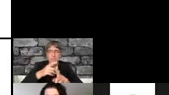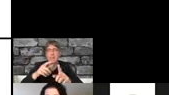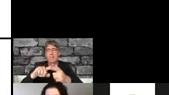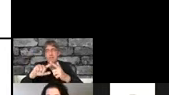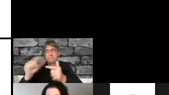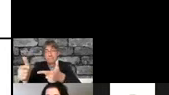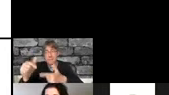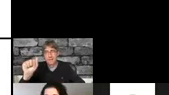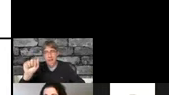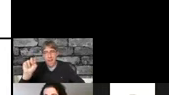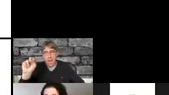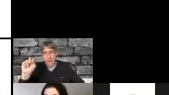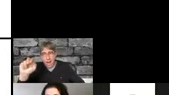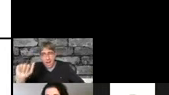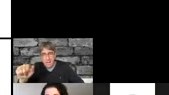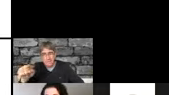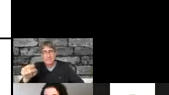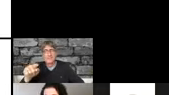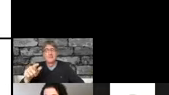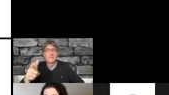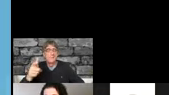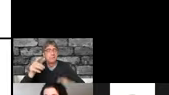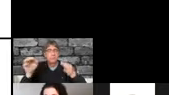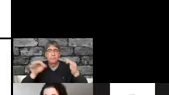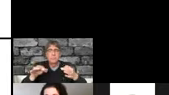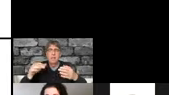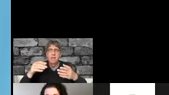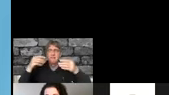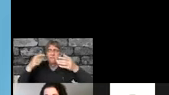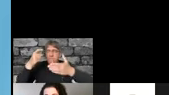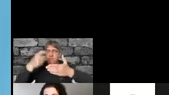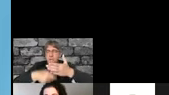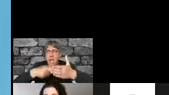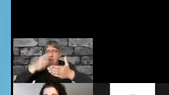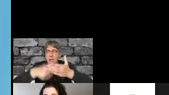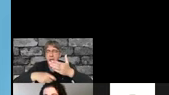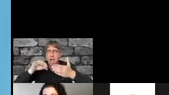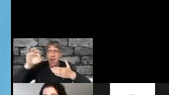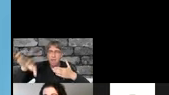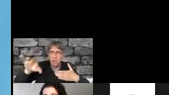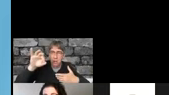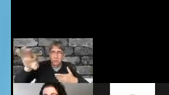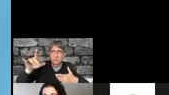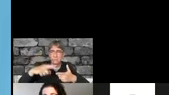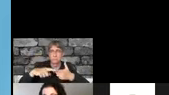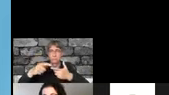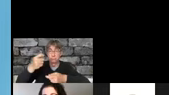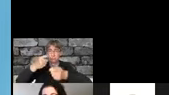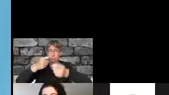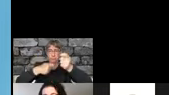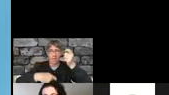cover some background about what we're trying to achieve with FAIR Transformation. Another way to talk about that is